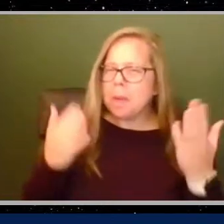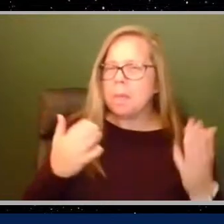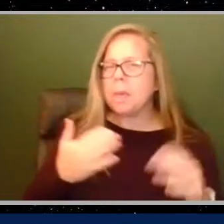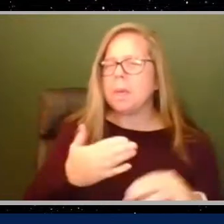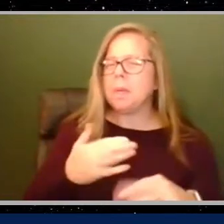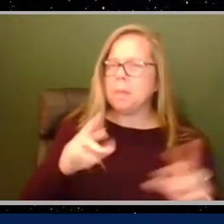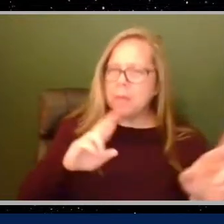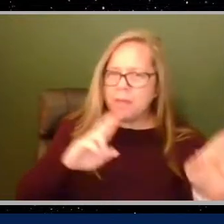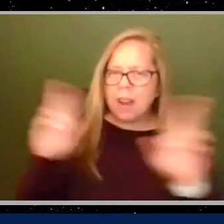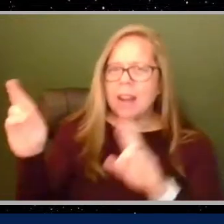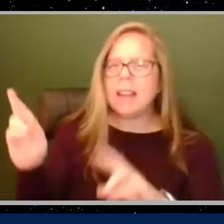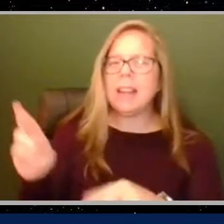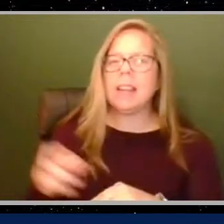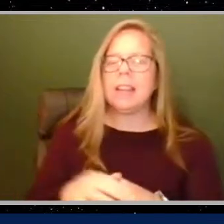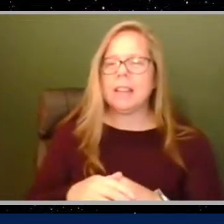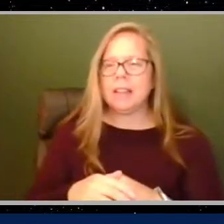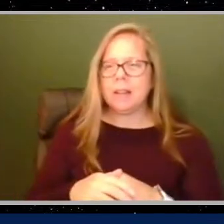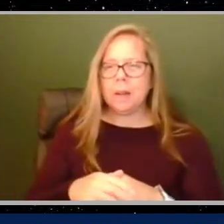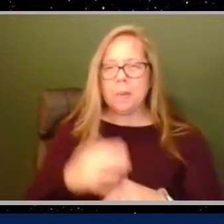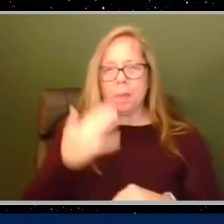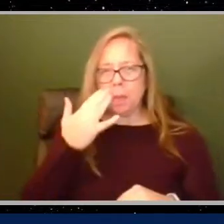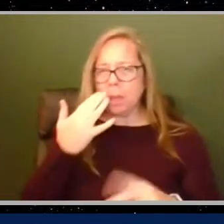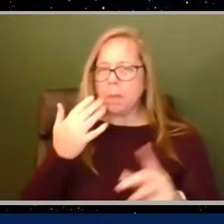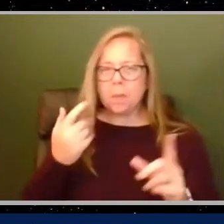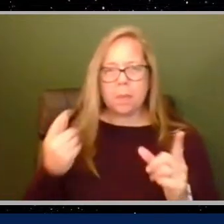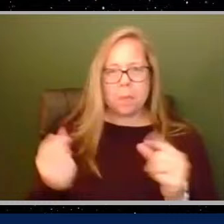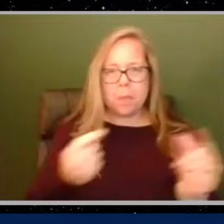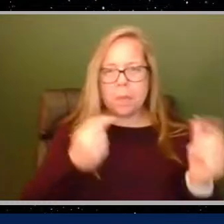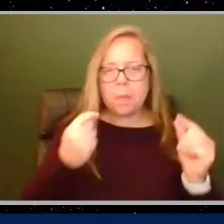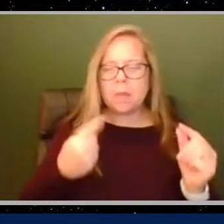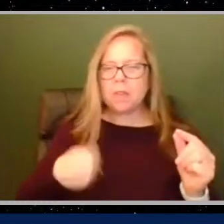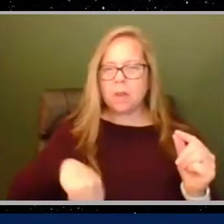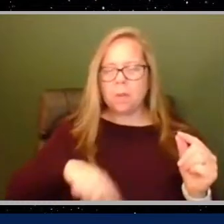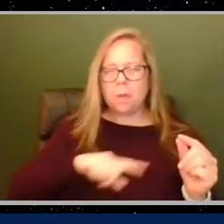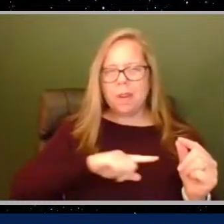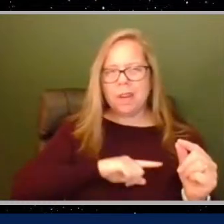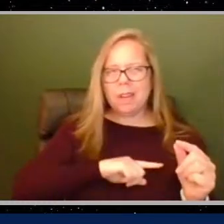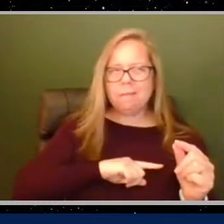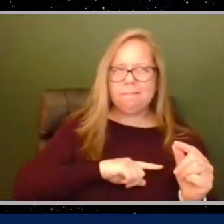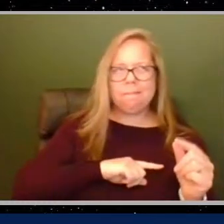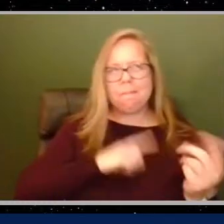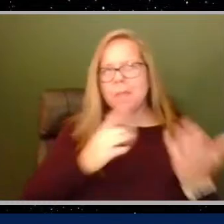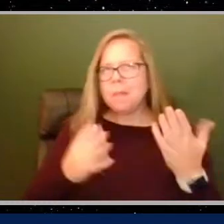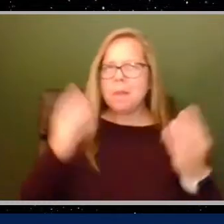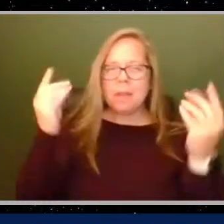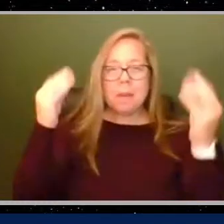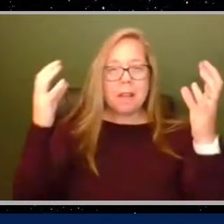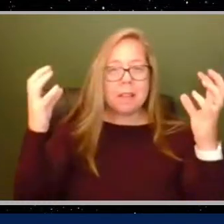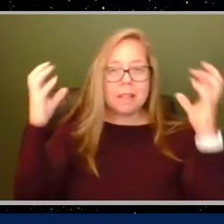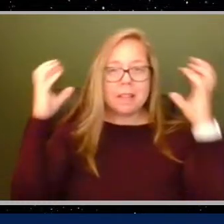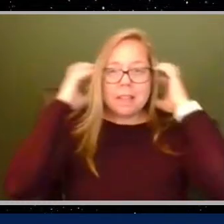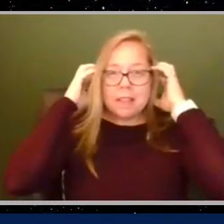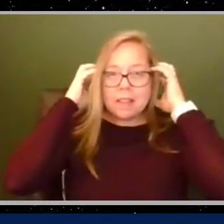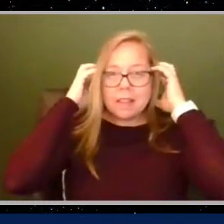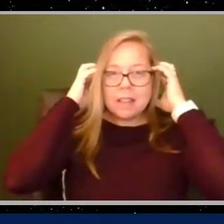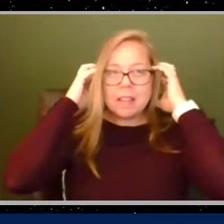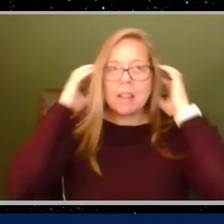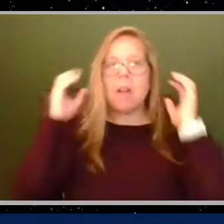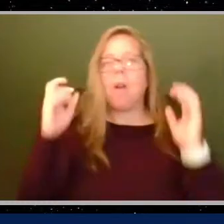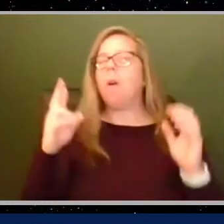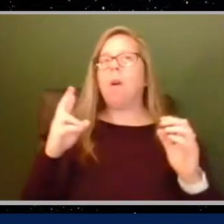of be prepared for. And we have been looking at some headsets or haptic devices that can help